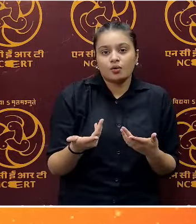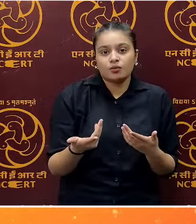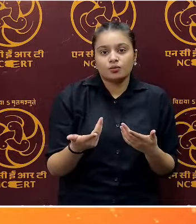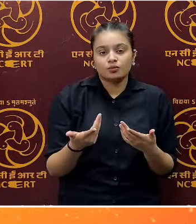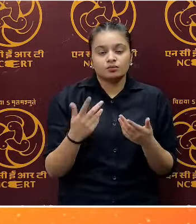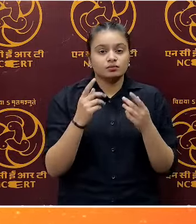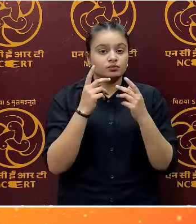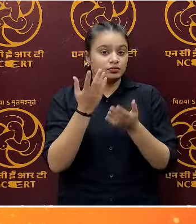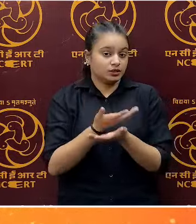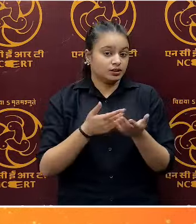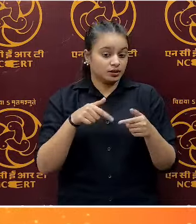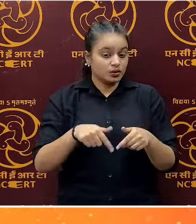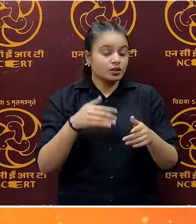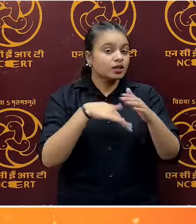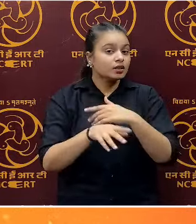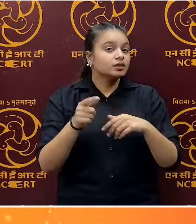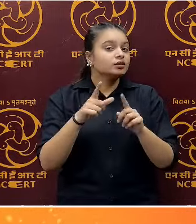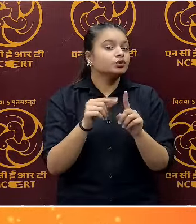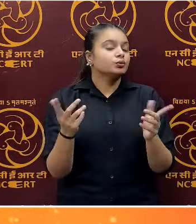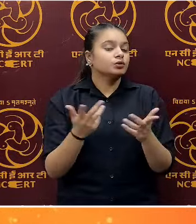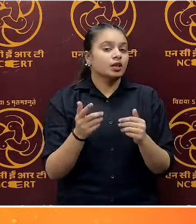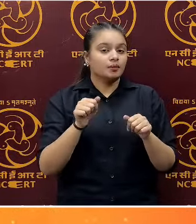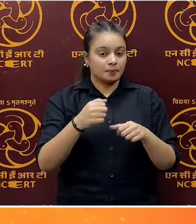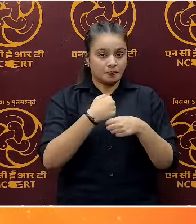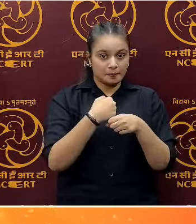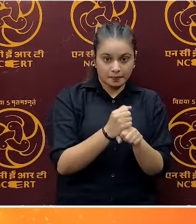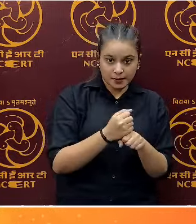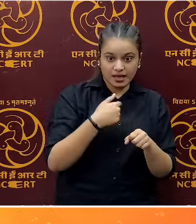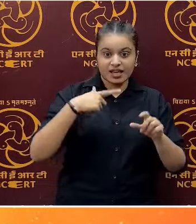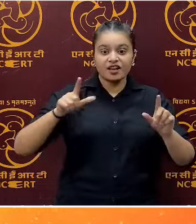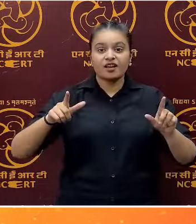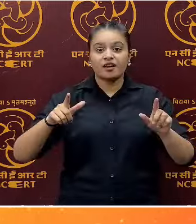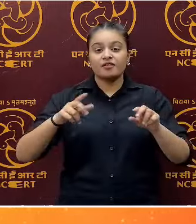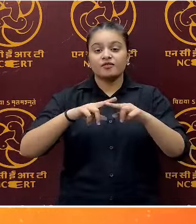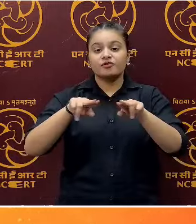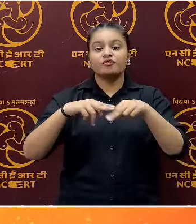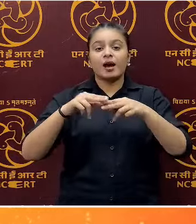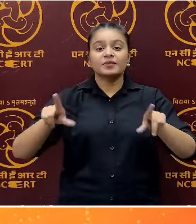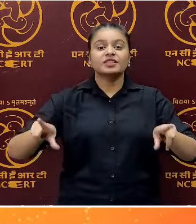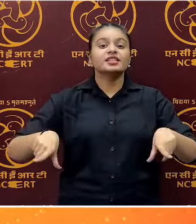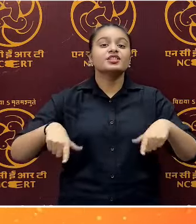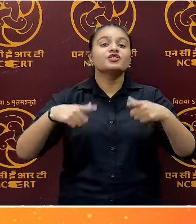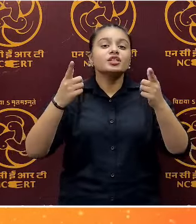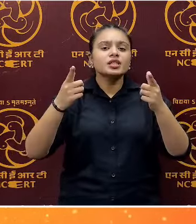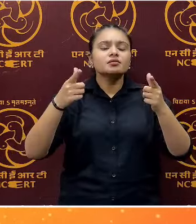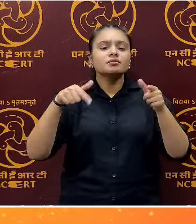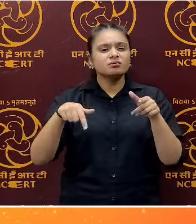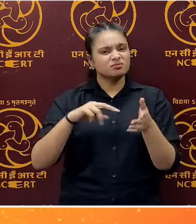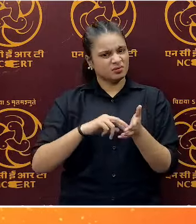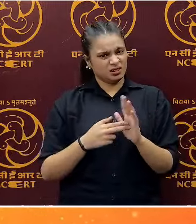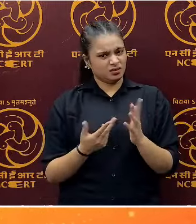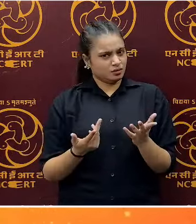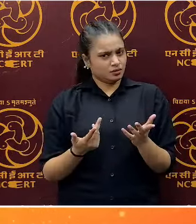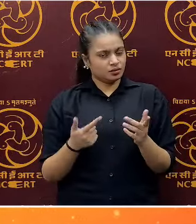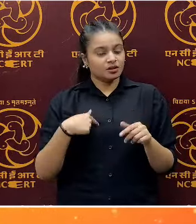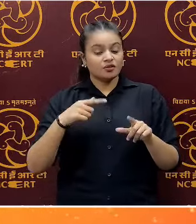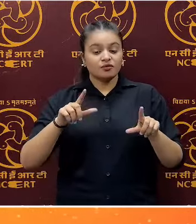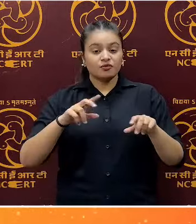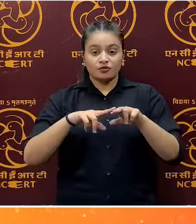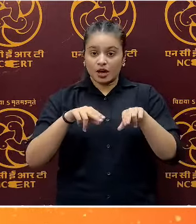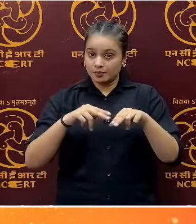family? So for that, what we can do, we can create a family tree. Family tree? Okay, now what is that? Now what is a family tree? A family